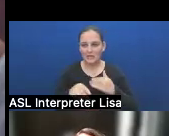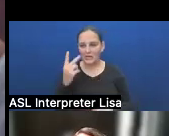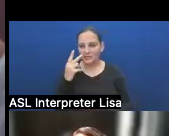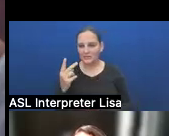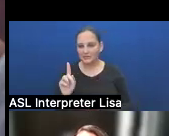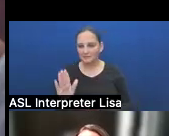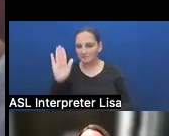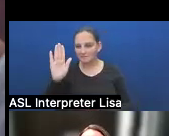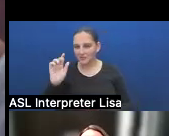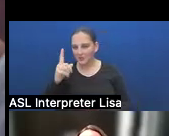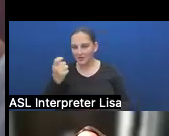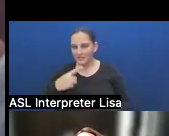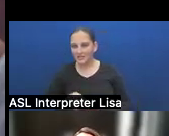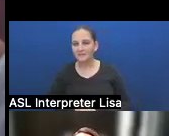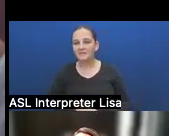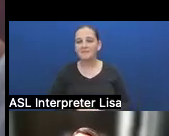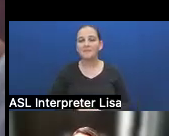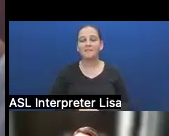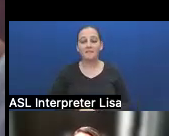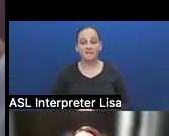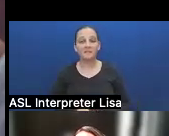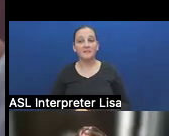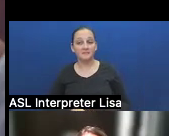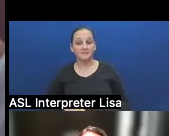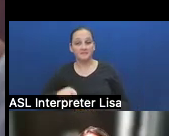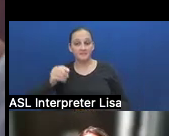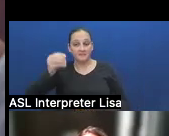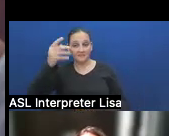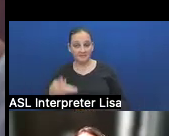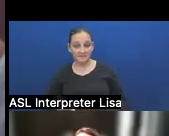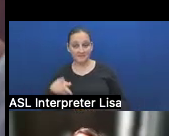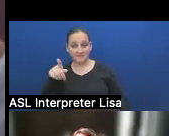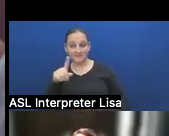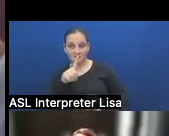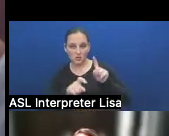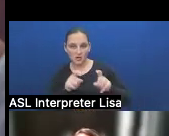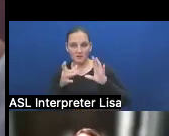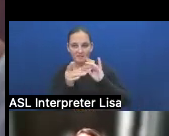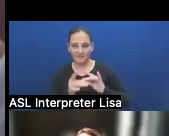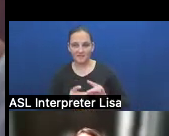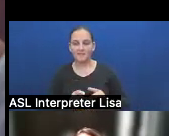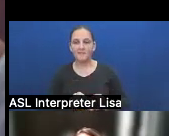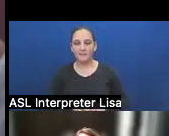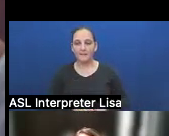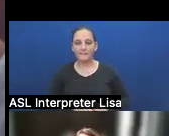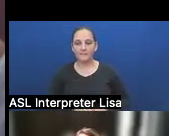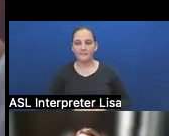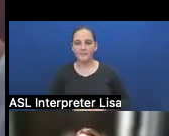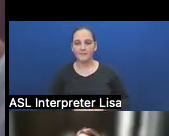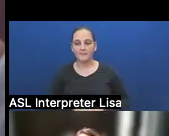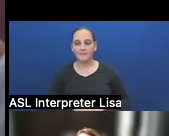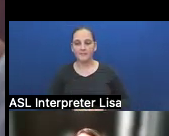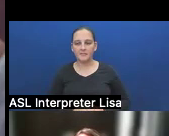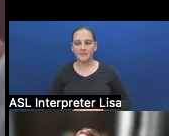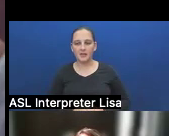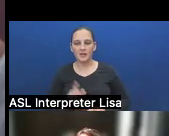question. There are actually several questions and comments, many of which are actually, I think maybe people were thinking